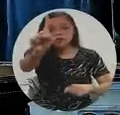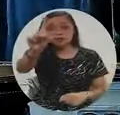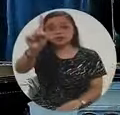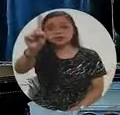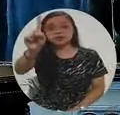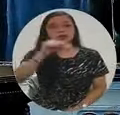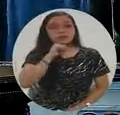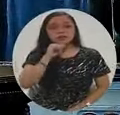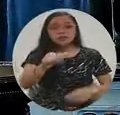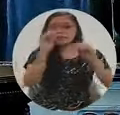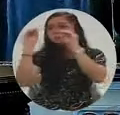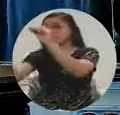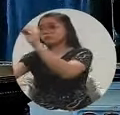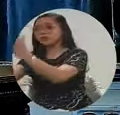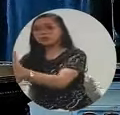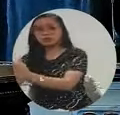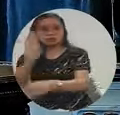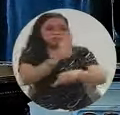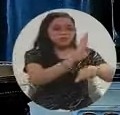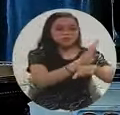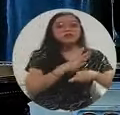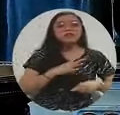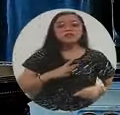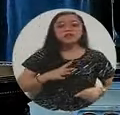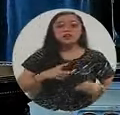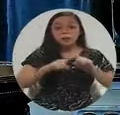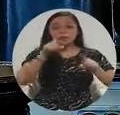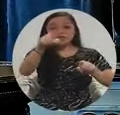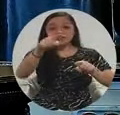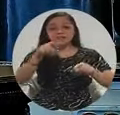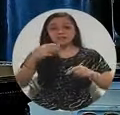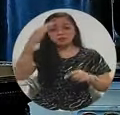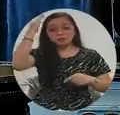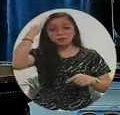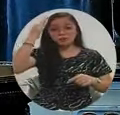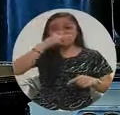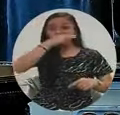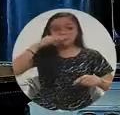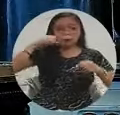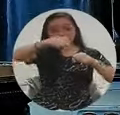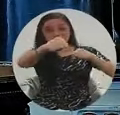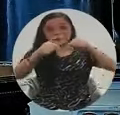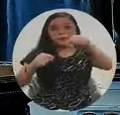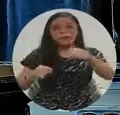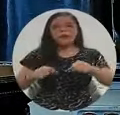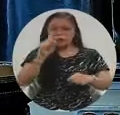One thing. If you are a boxer, one thing.